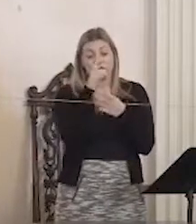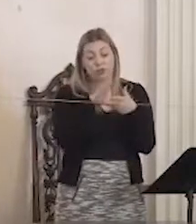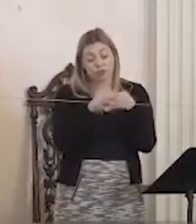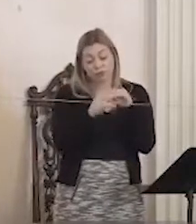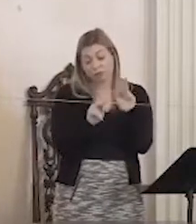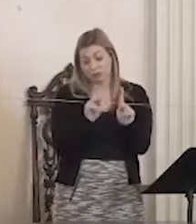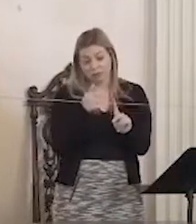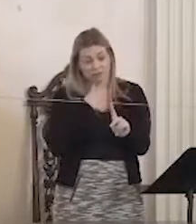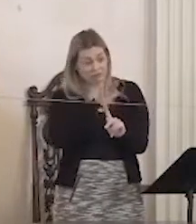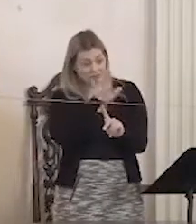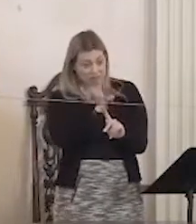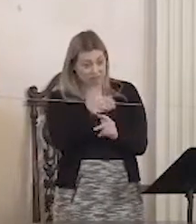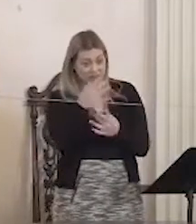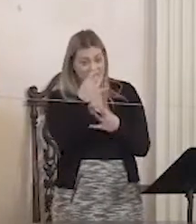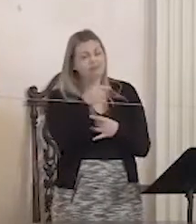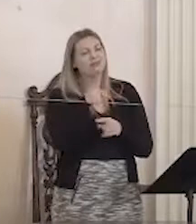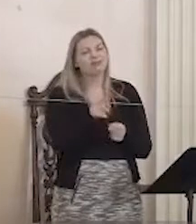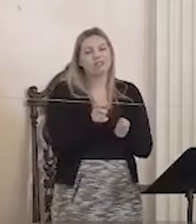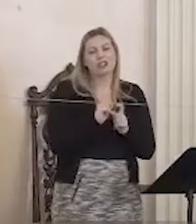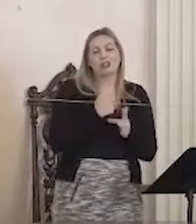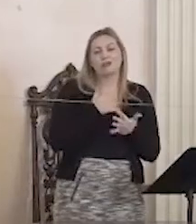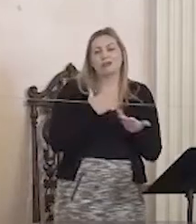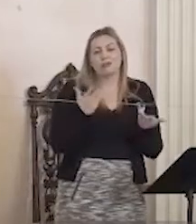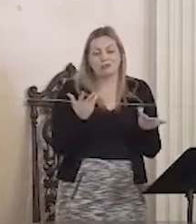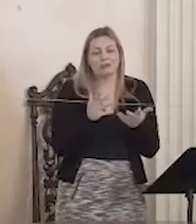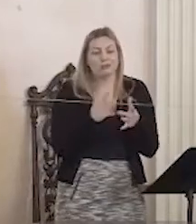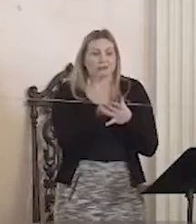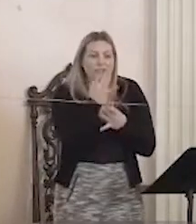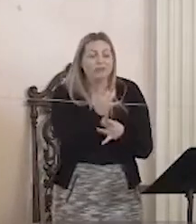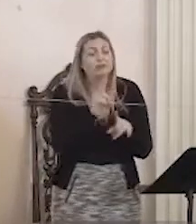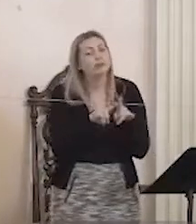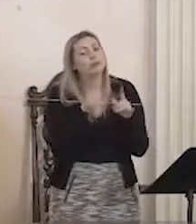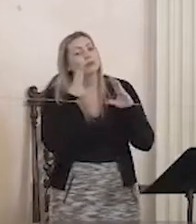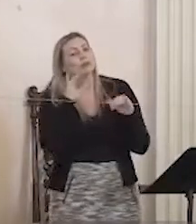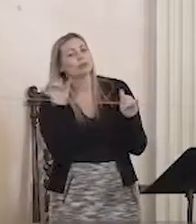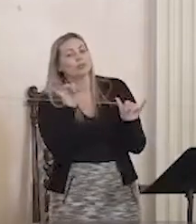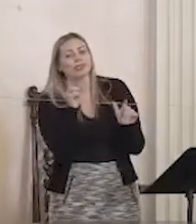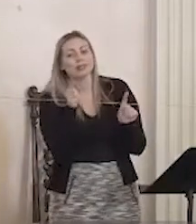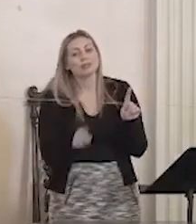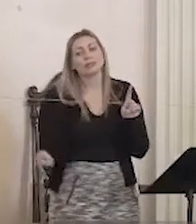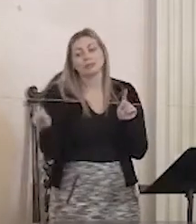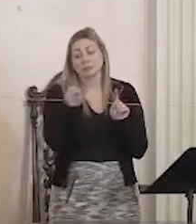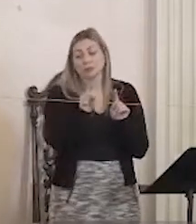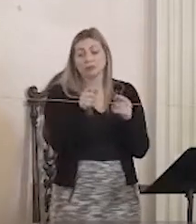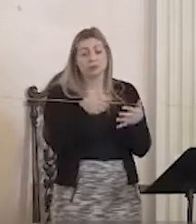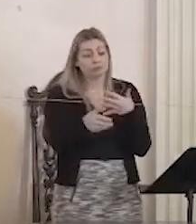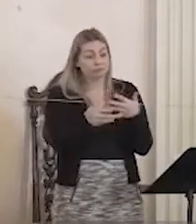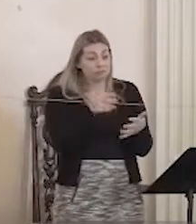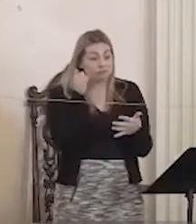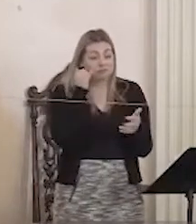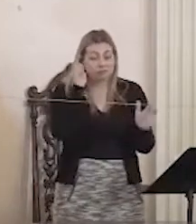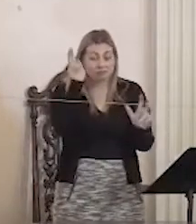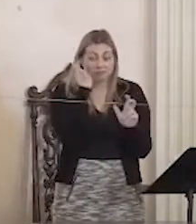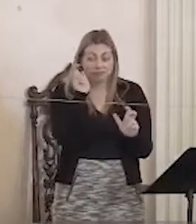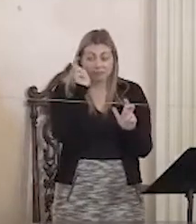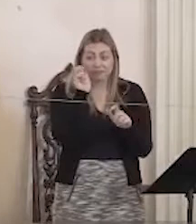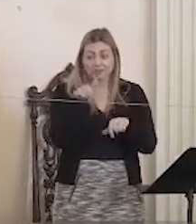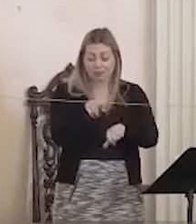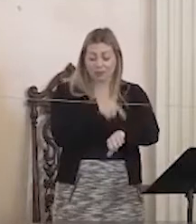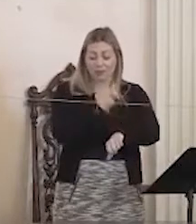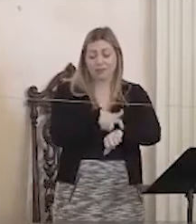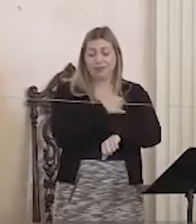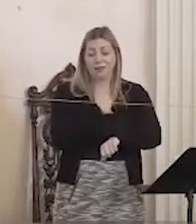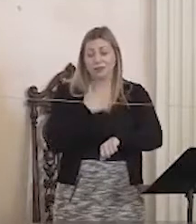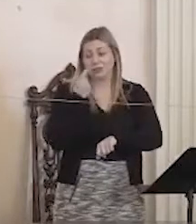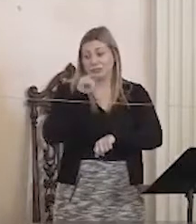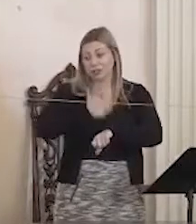I have never met, I hope the same will be true for you too, whether listening as a longtime member